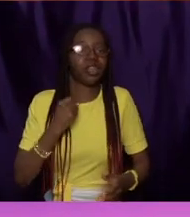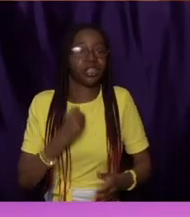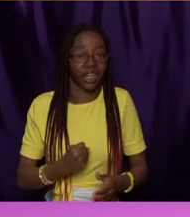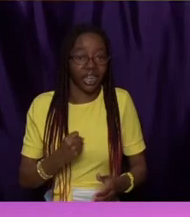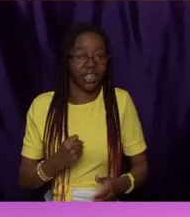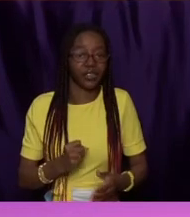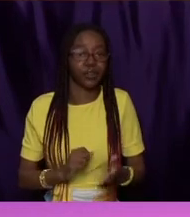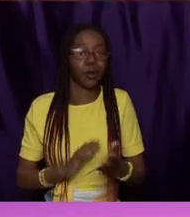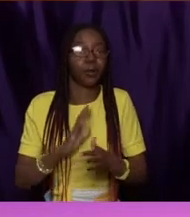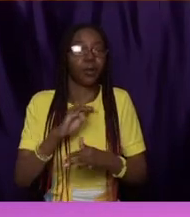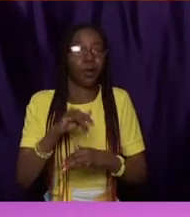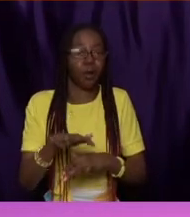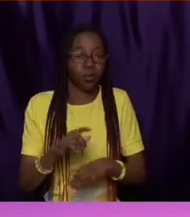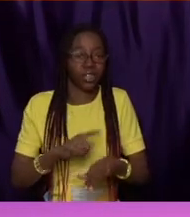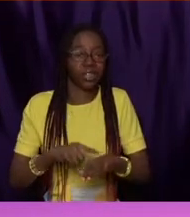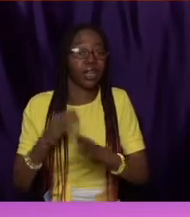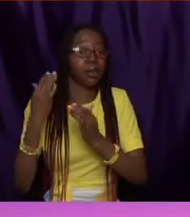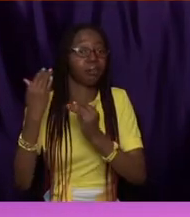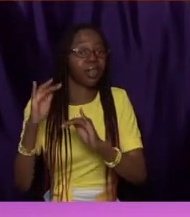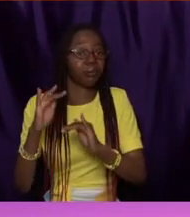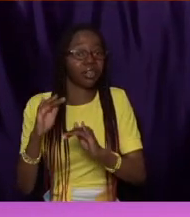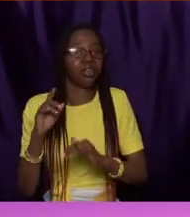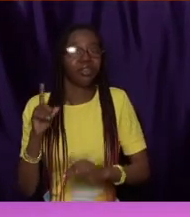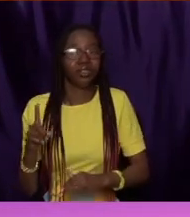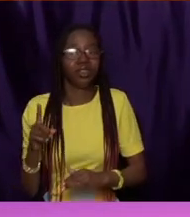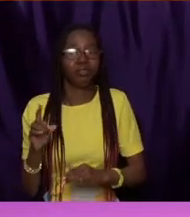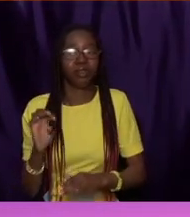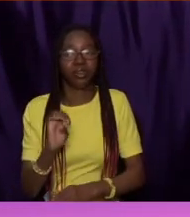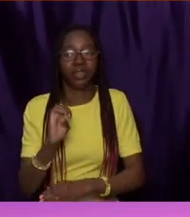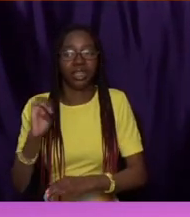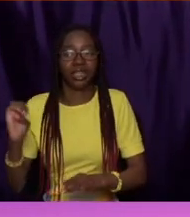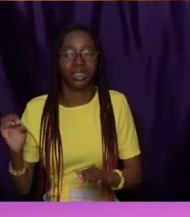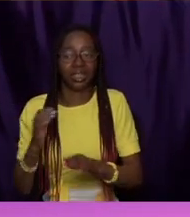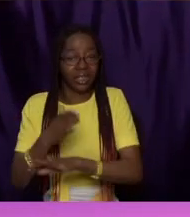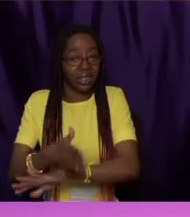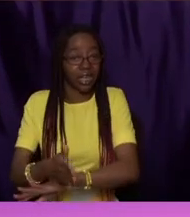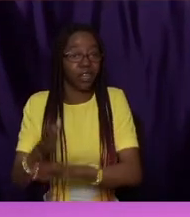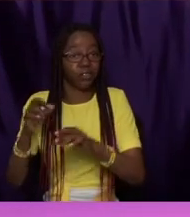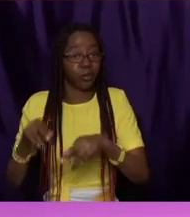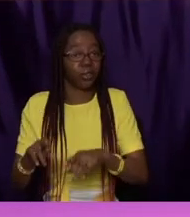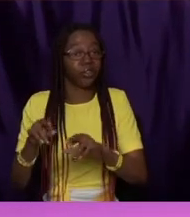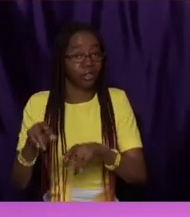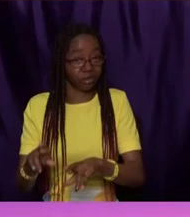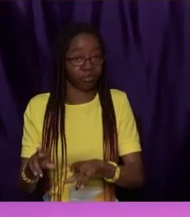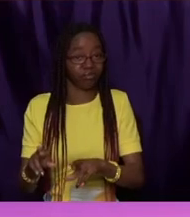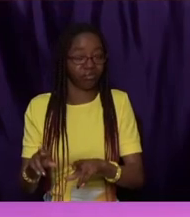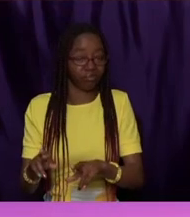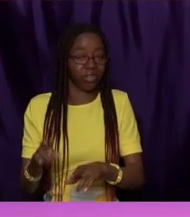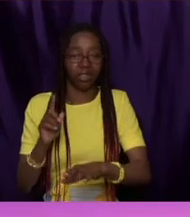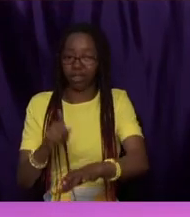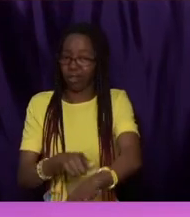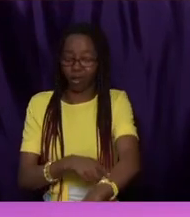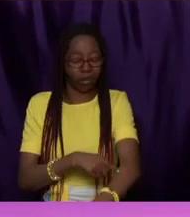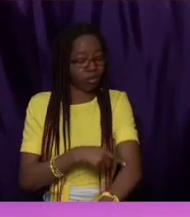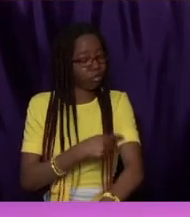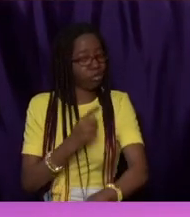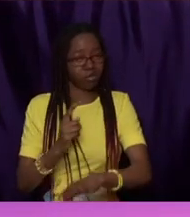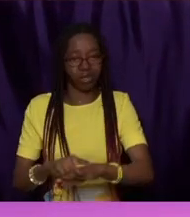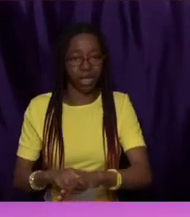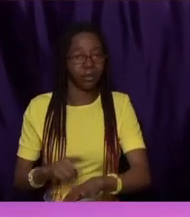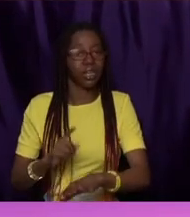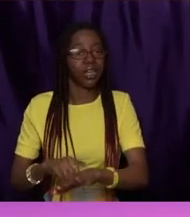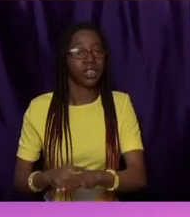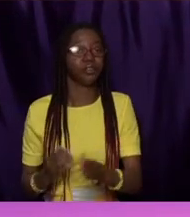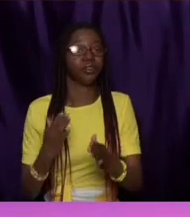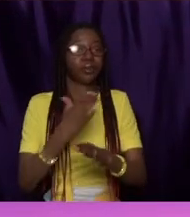over. But God says you've been on the east side of the Jordan overtime. It's time for you to